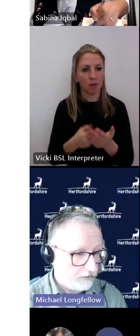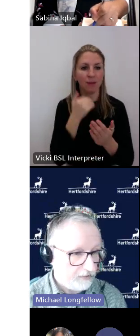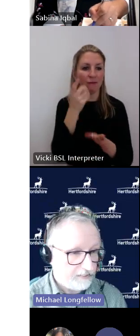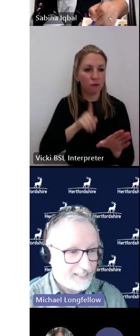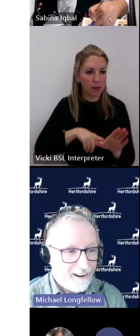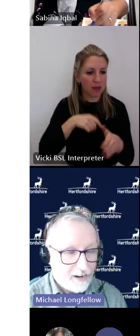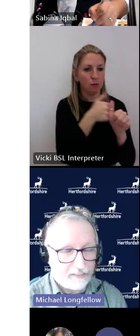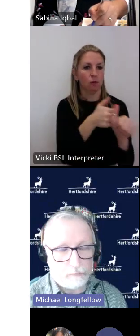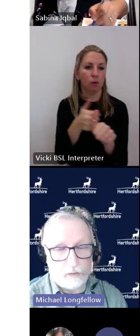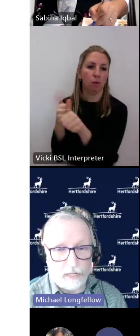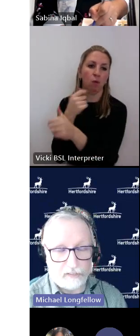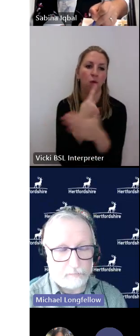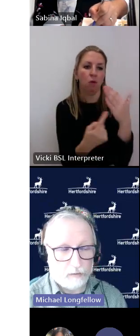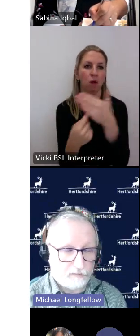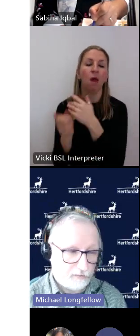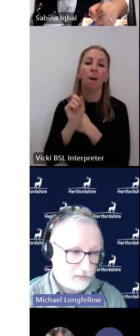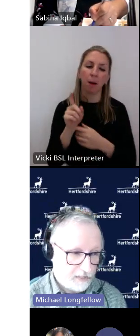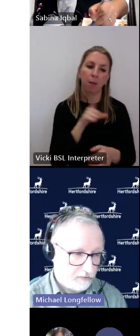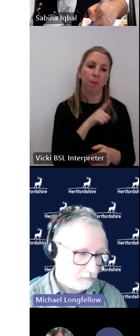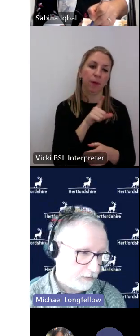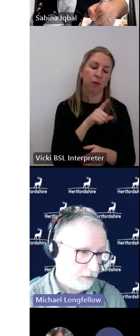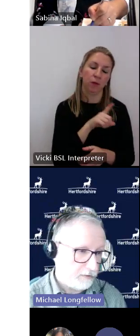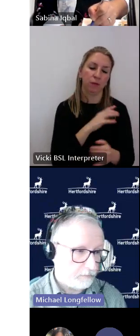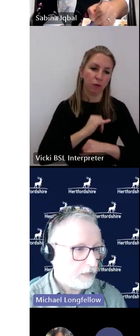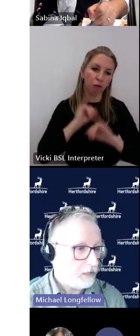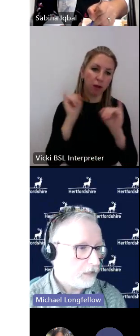living crisis, the highest amount we ever spent was